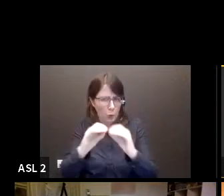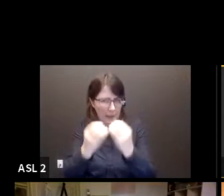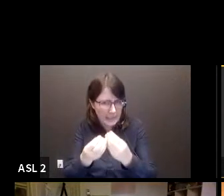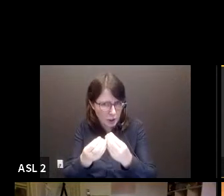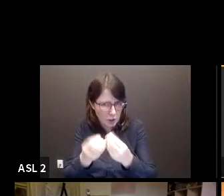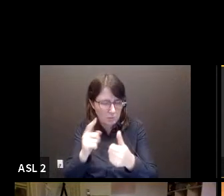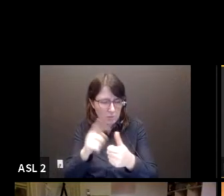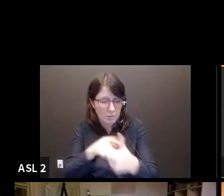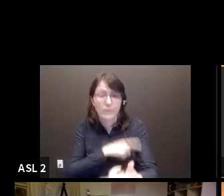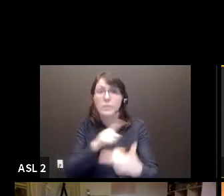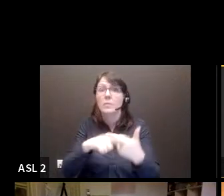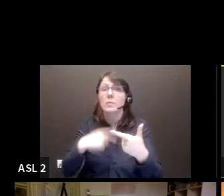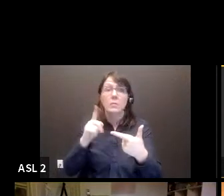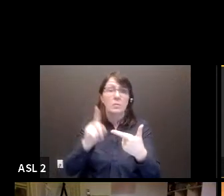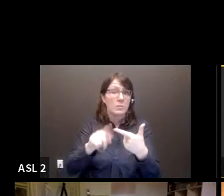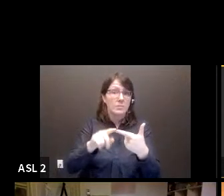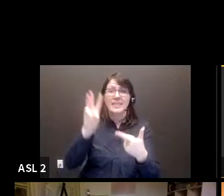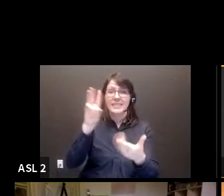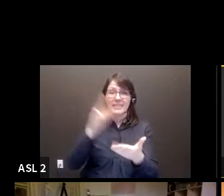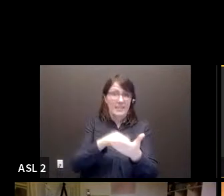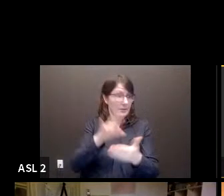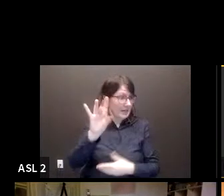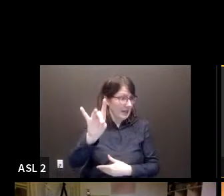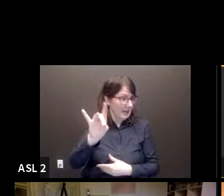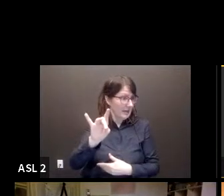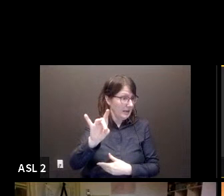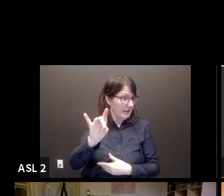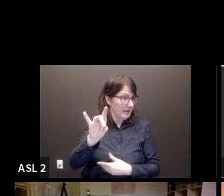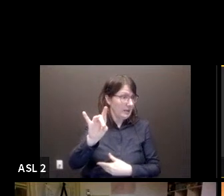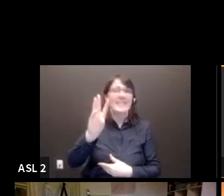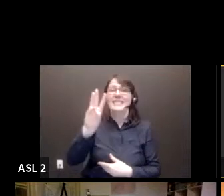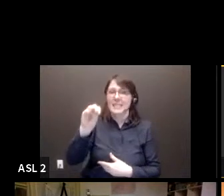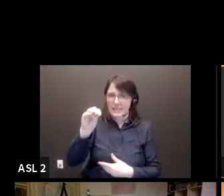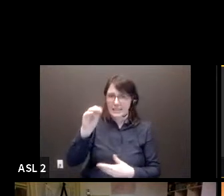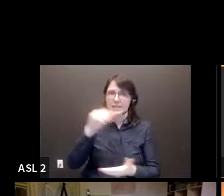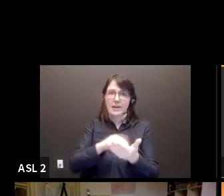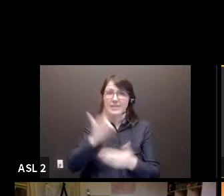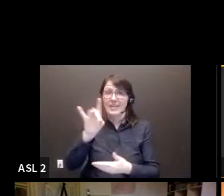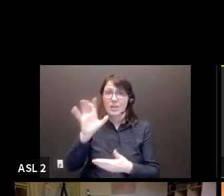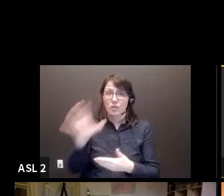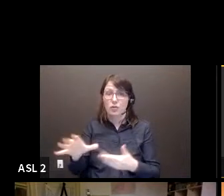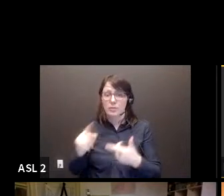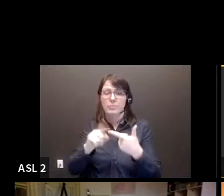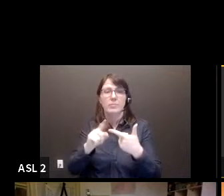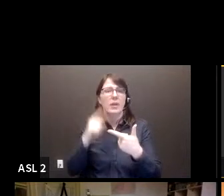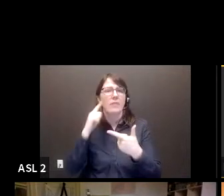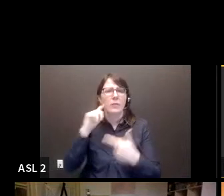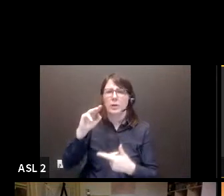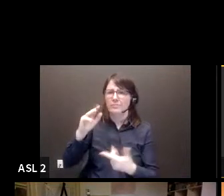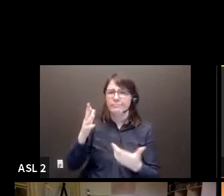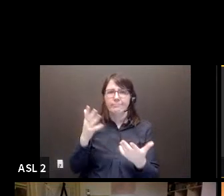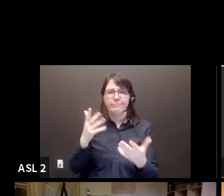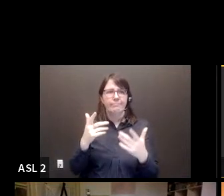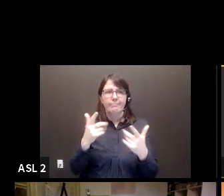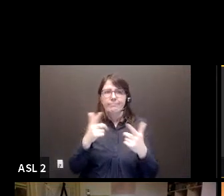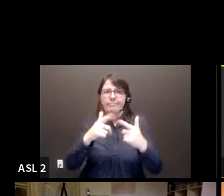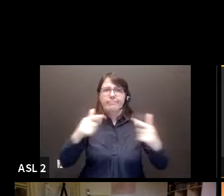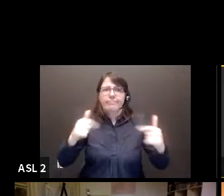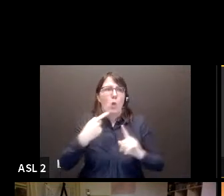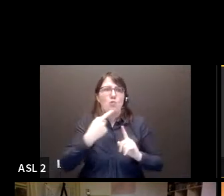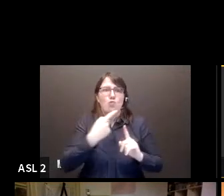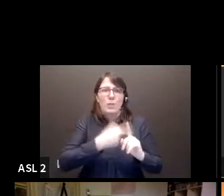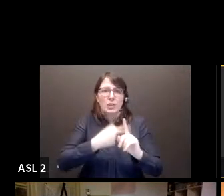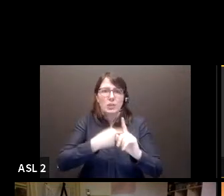800 and line item 502 650 is slated for miscellaneous rentals which